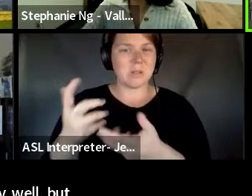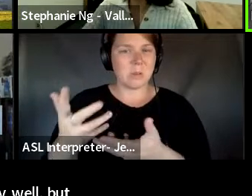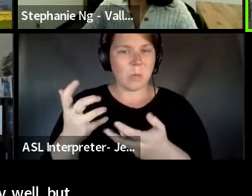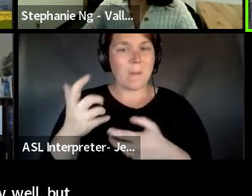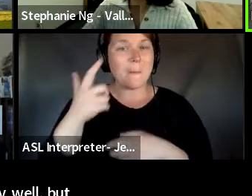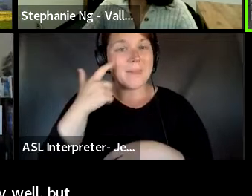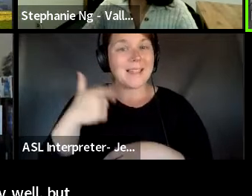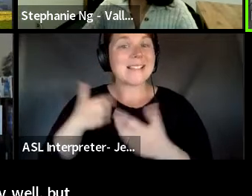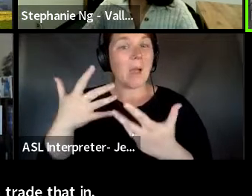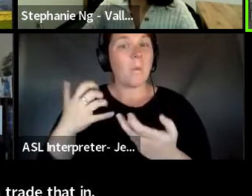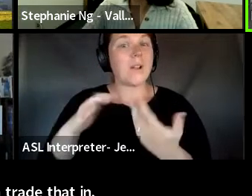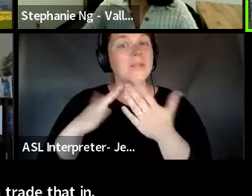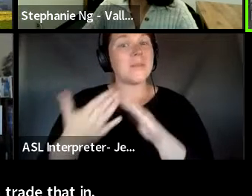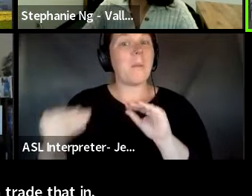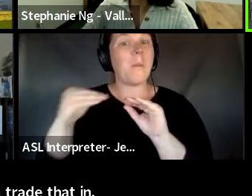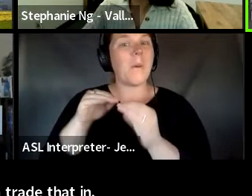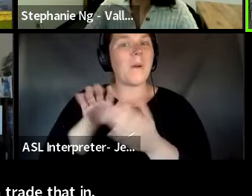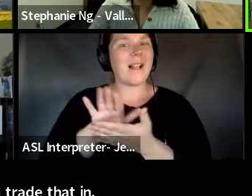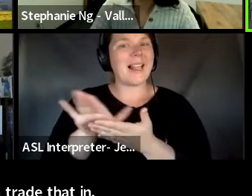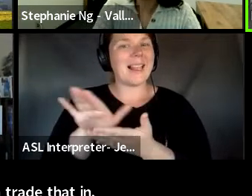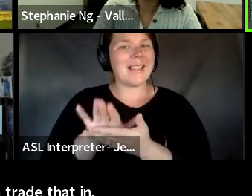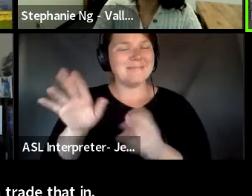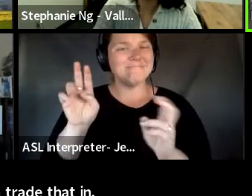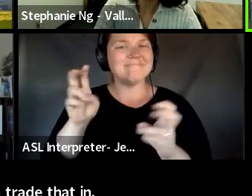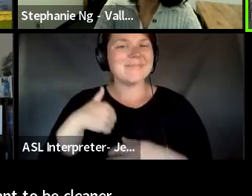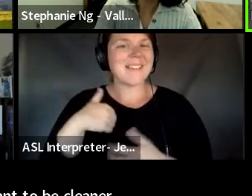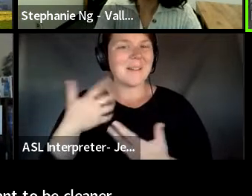want to be cleaner. So